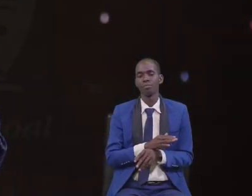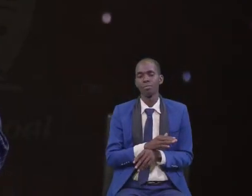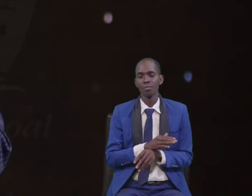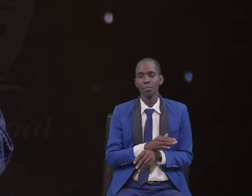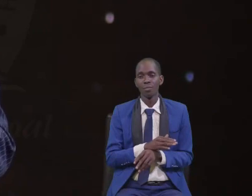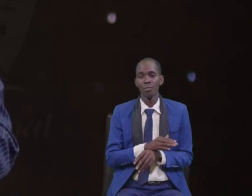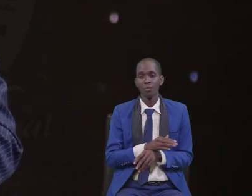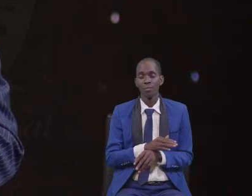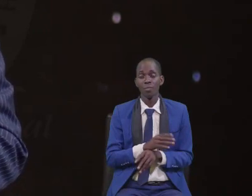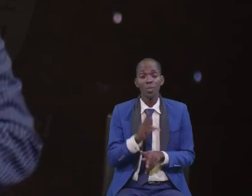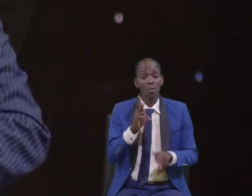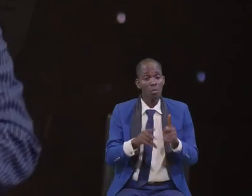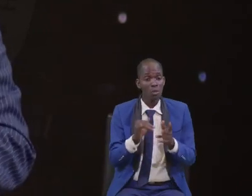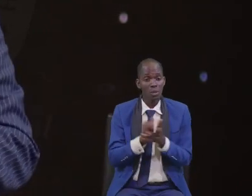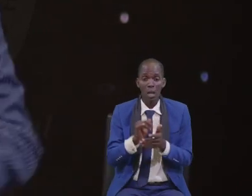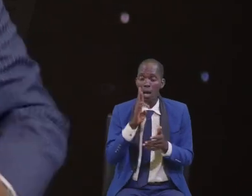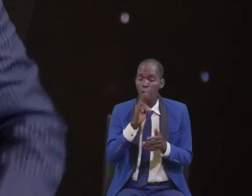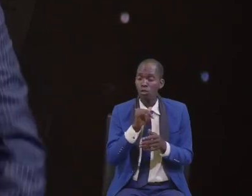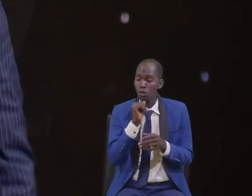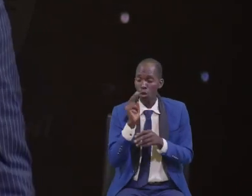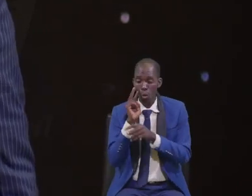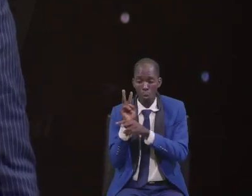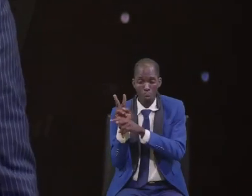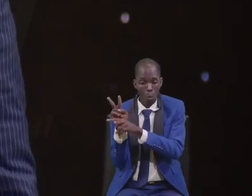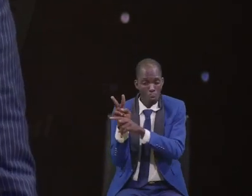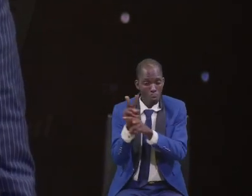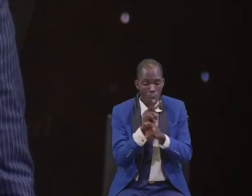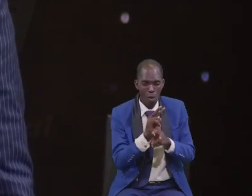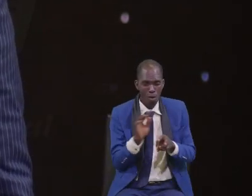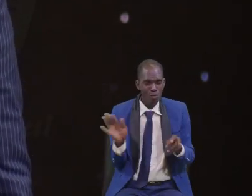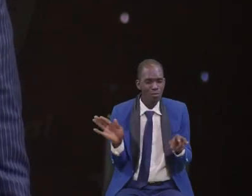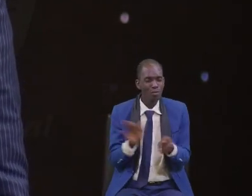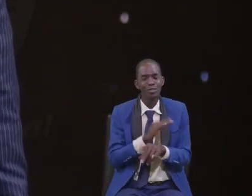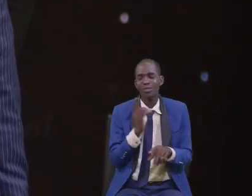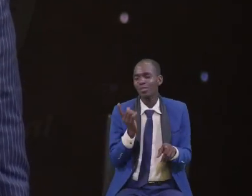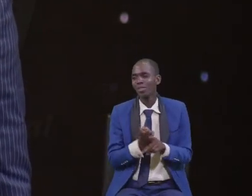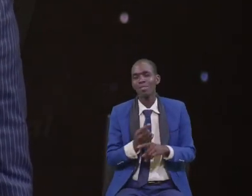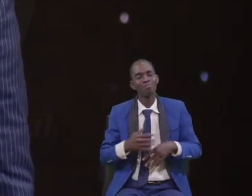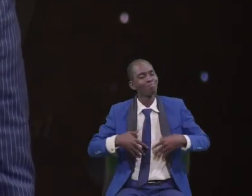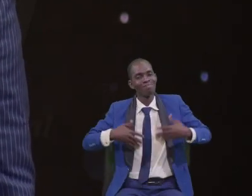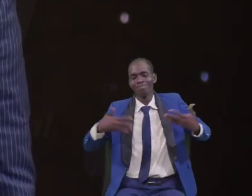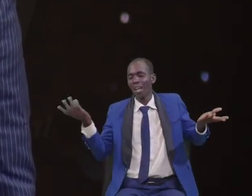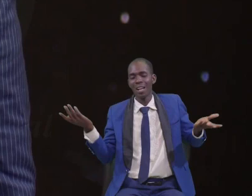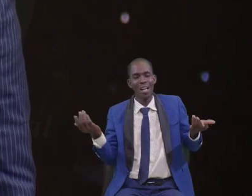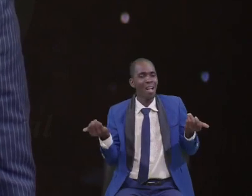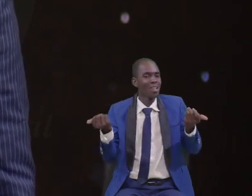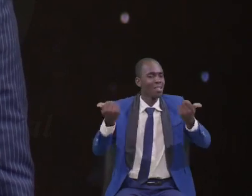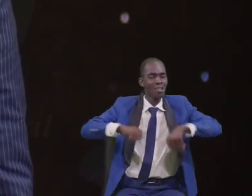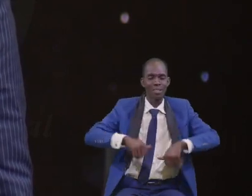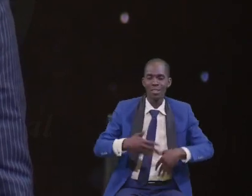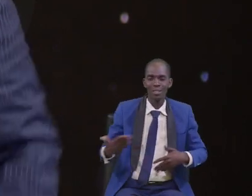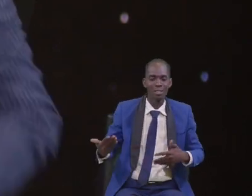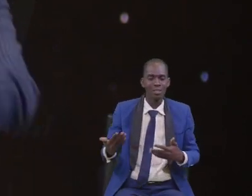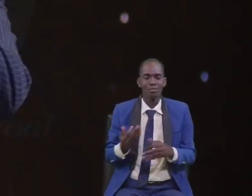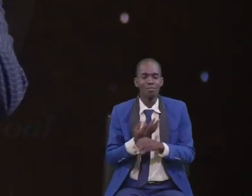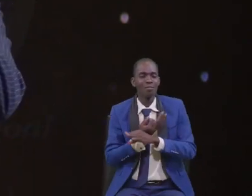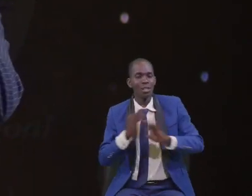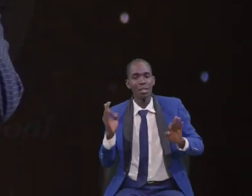not vigilant, the frivolous, the careless, the carnal,